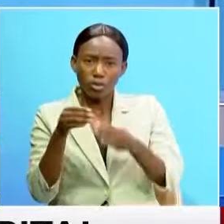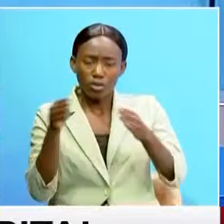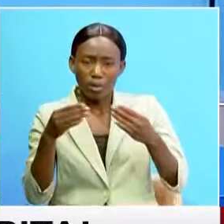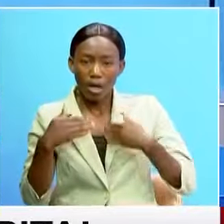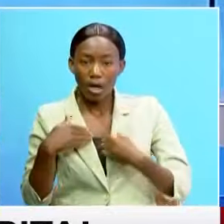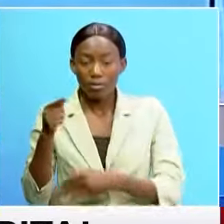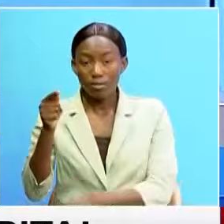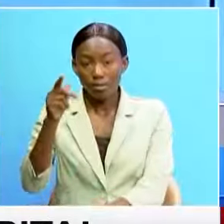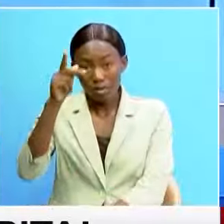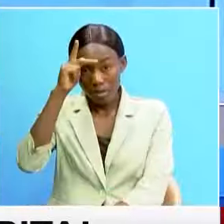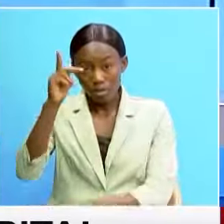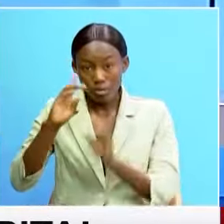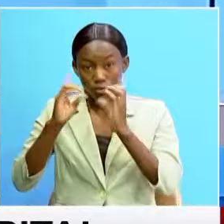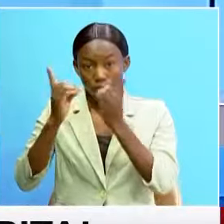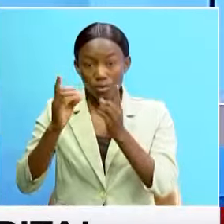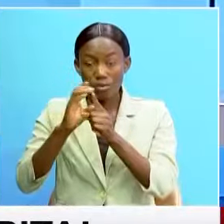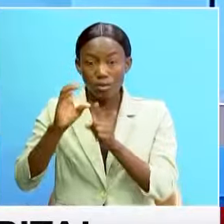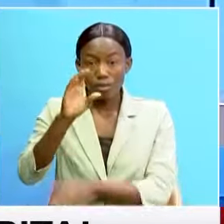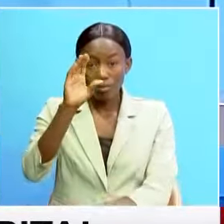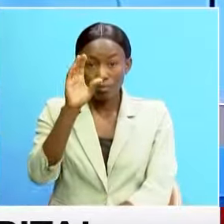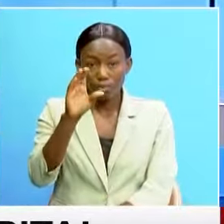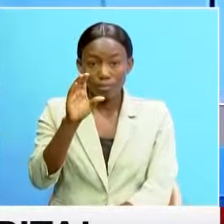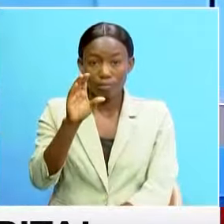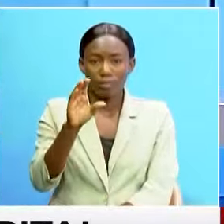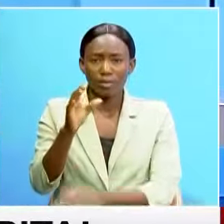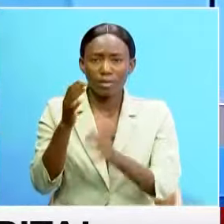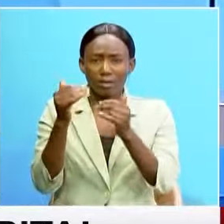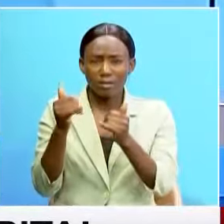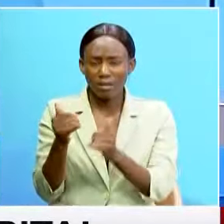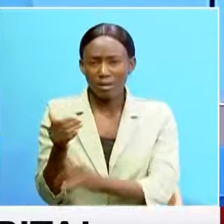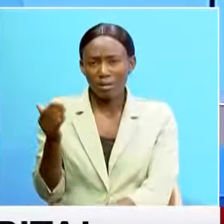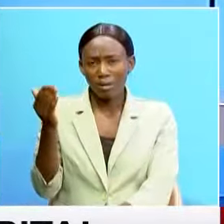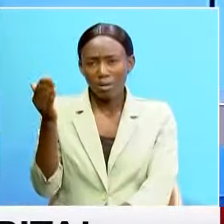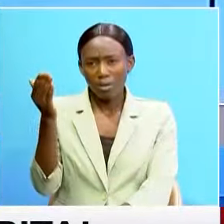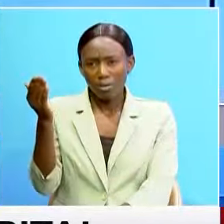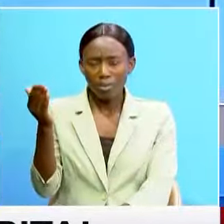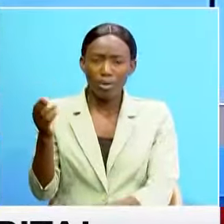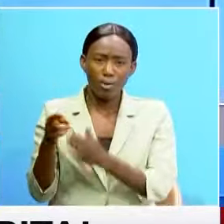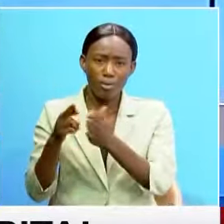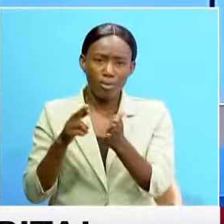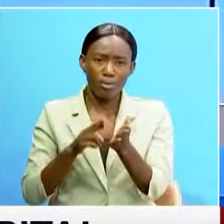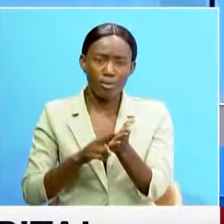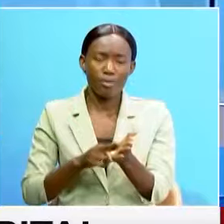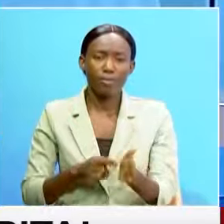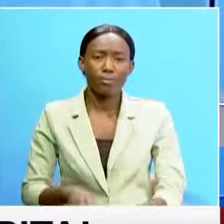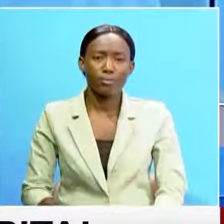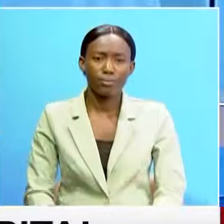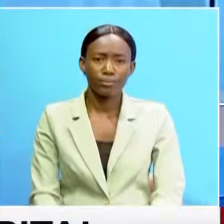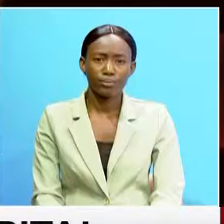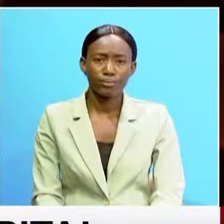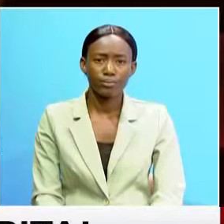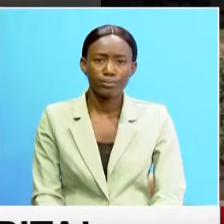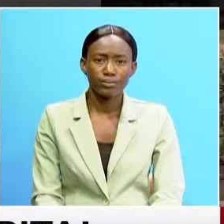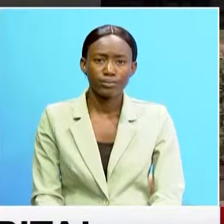in Kitwe District on the Copperbelt province. Mutalekani covered the event and filed in this report.